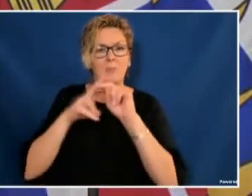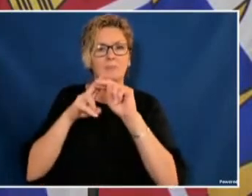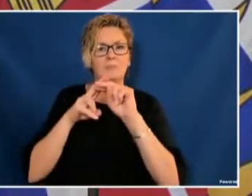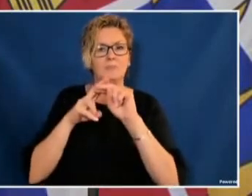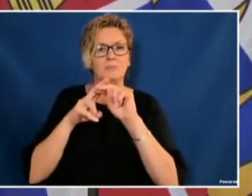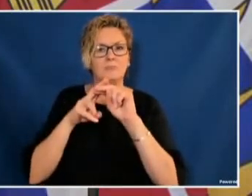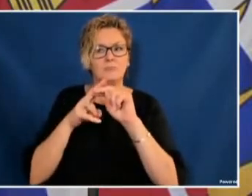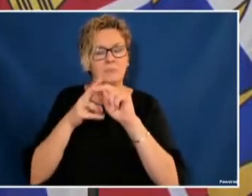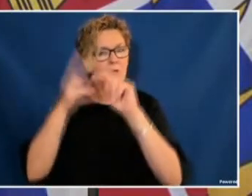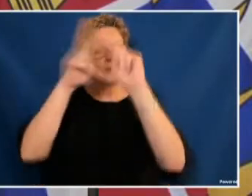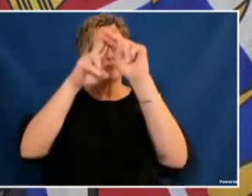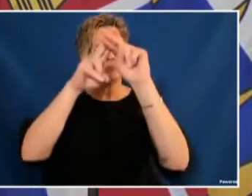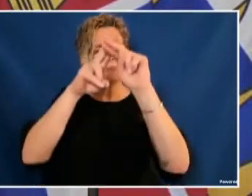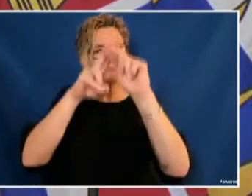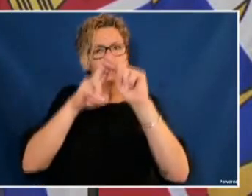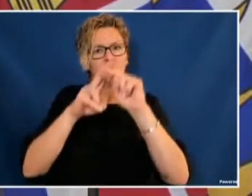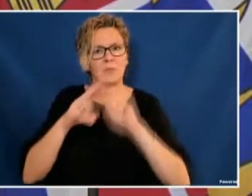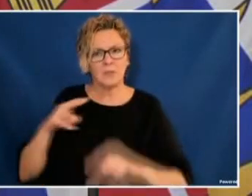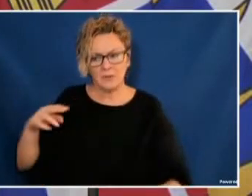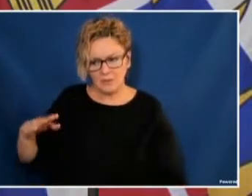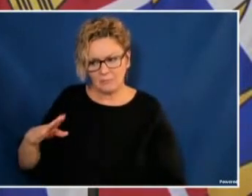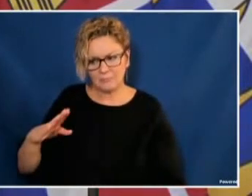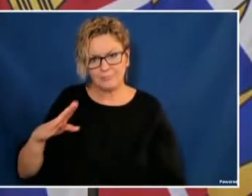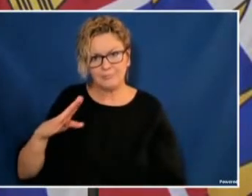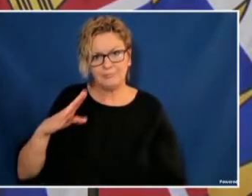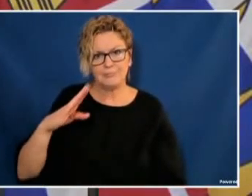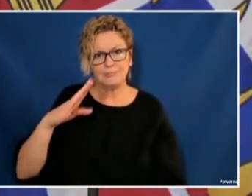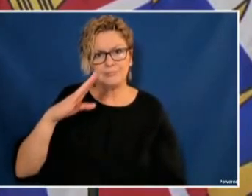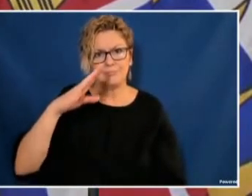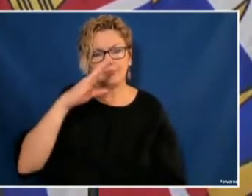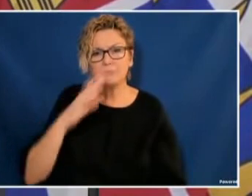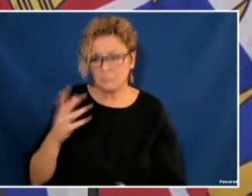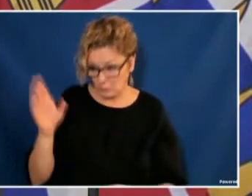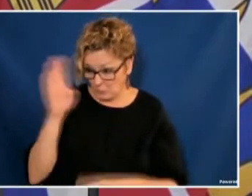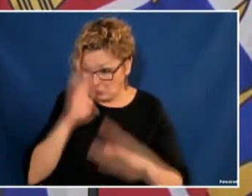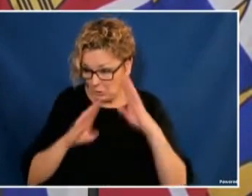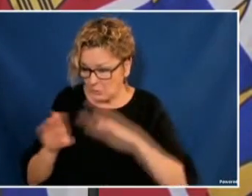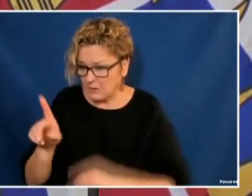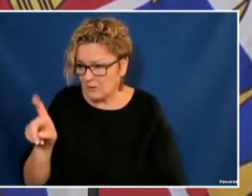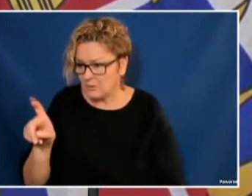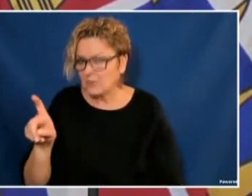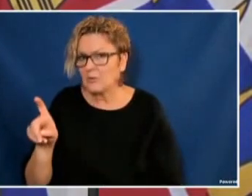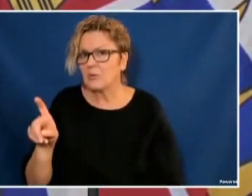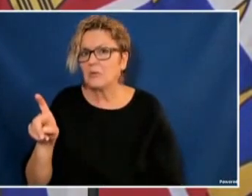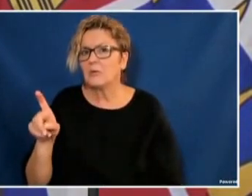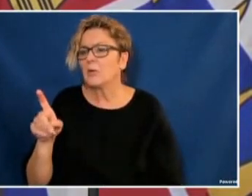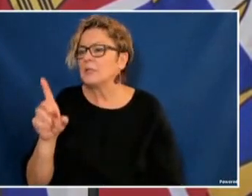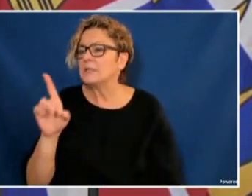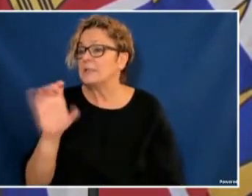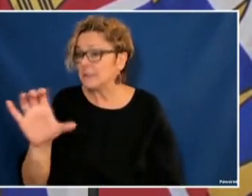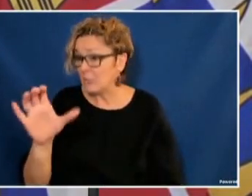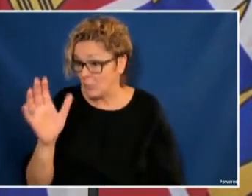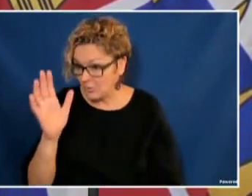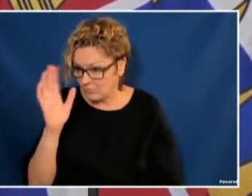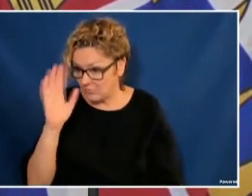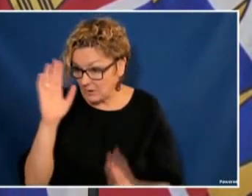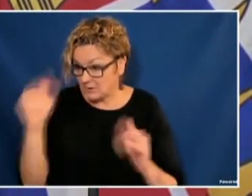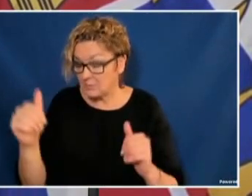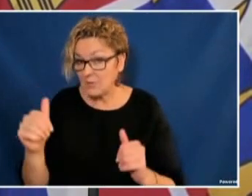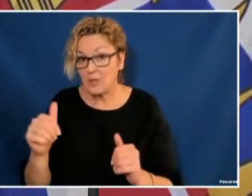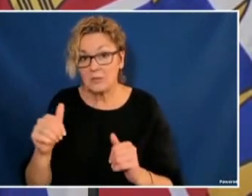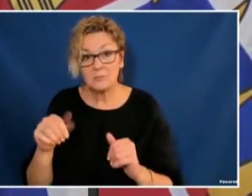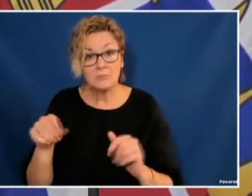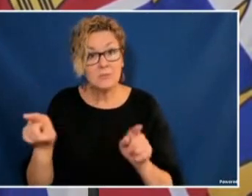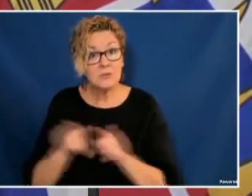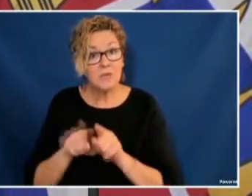all doing what we need to do. And I also think we need to be really positive. People are taking this to heart in British Columbia, and